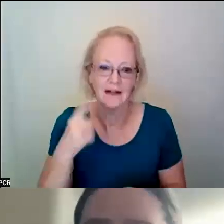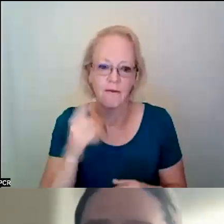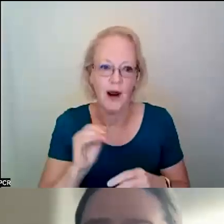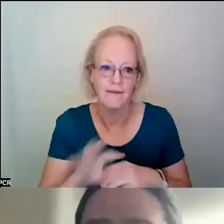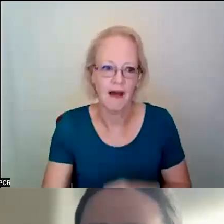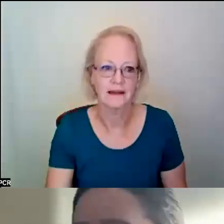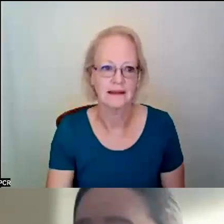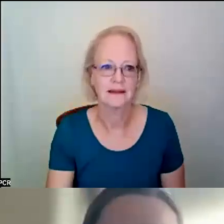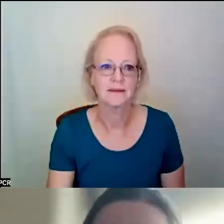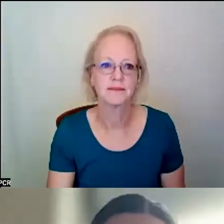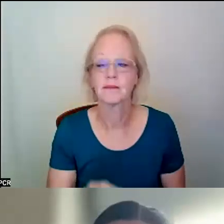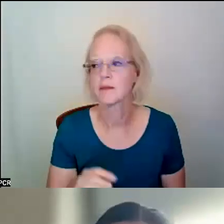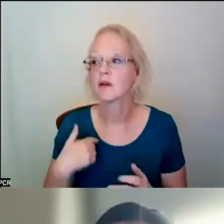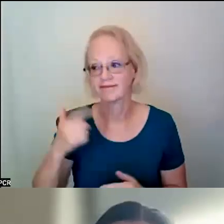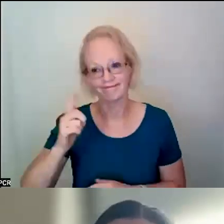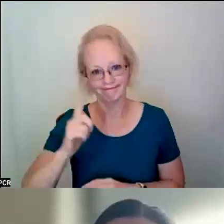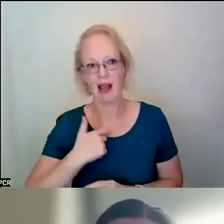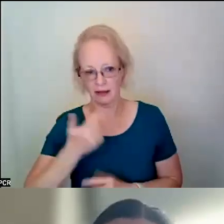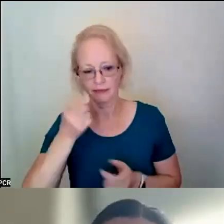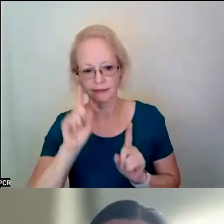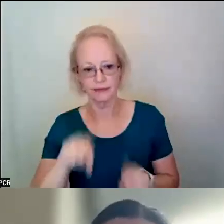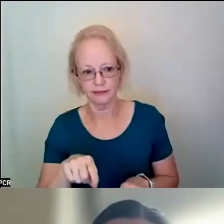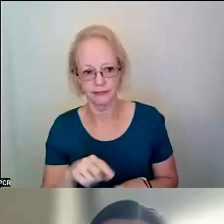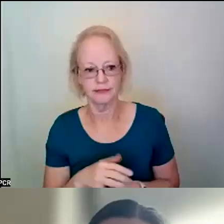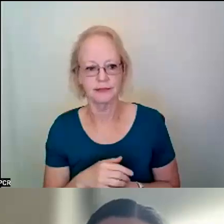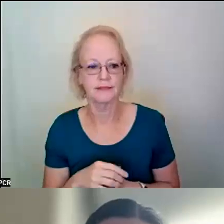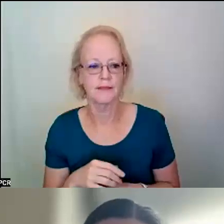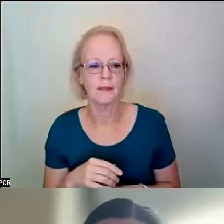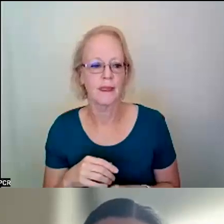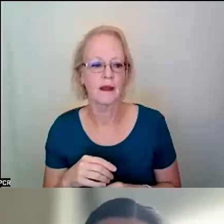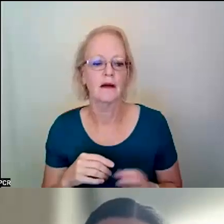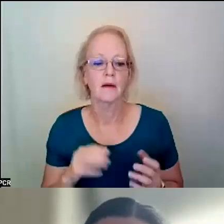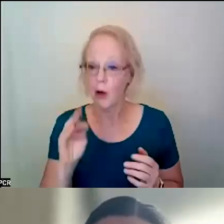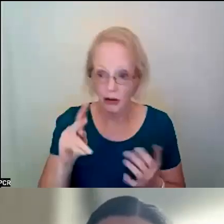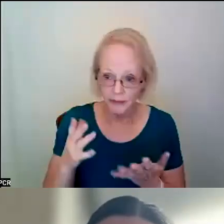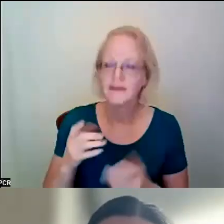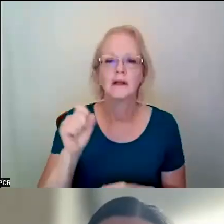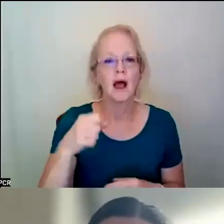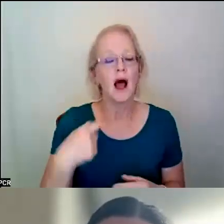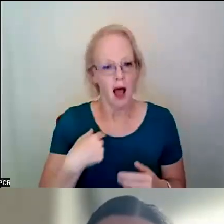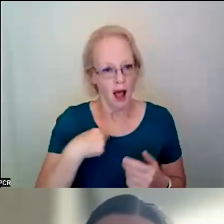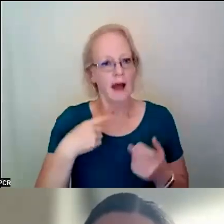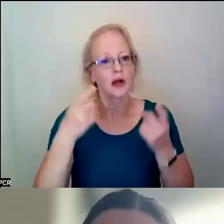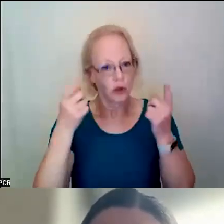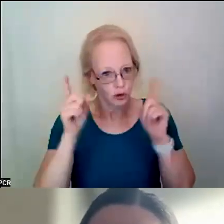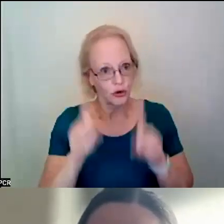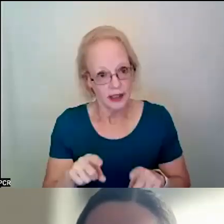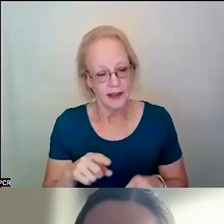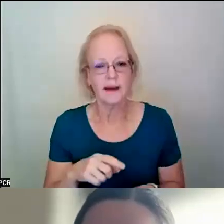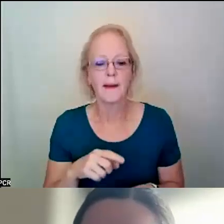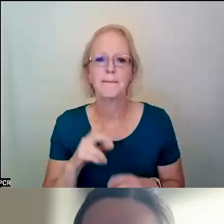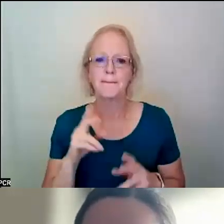I'll second that. Mark, please. No, I would just, I agree. People